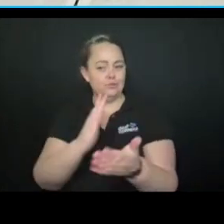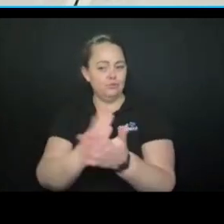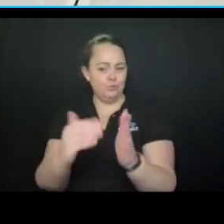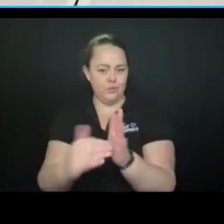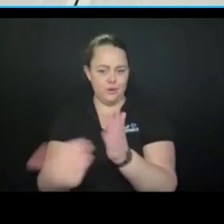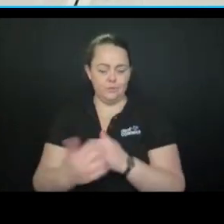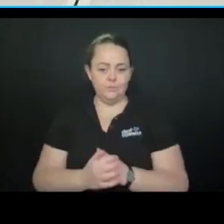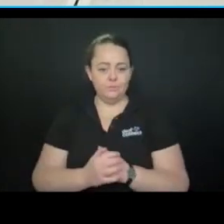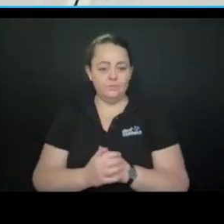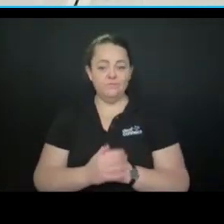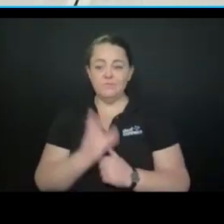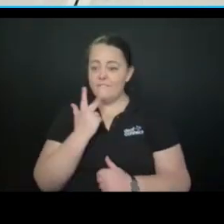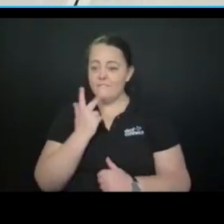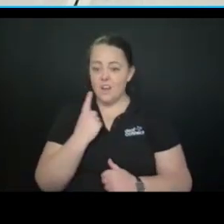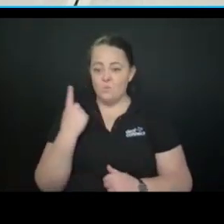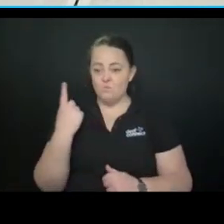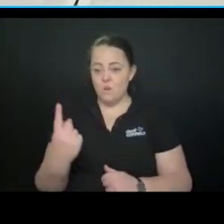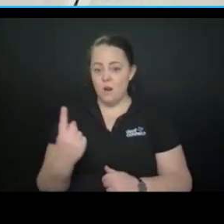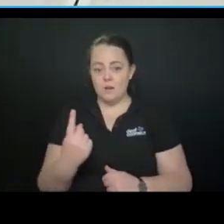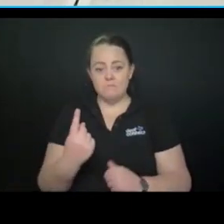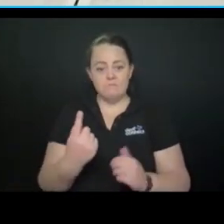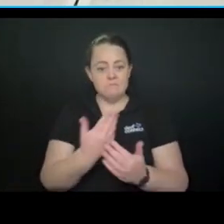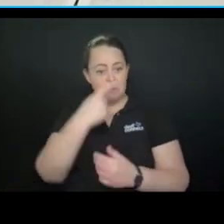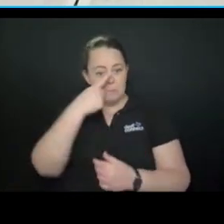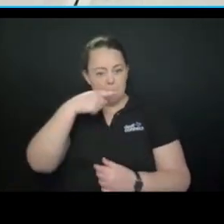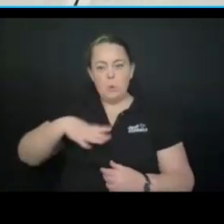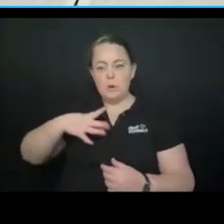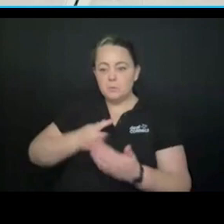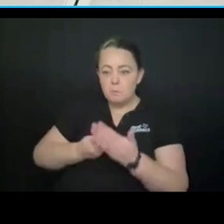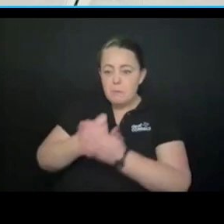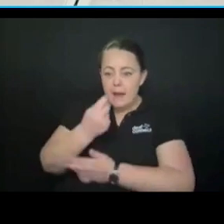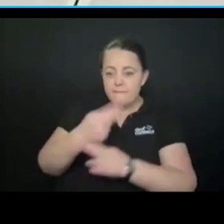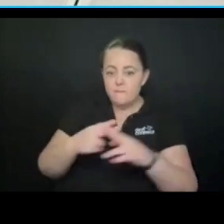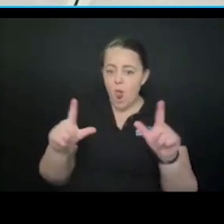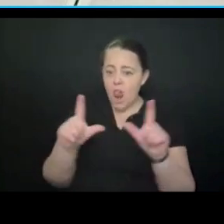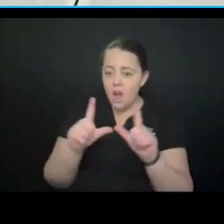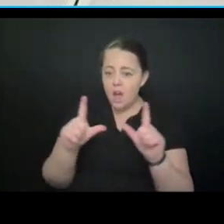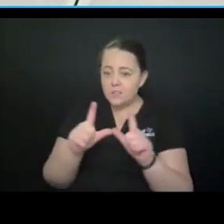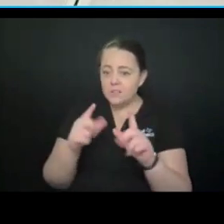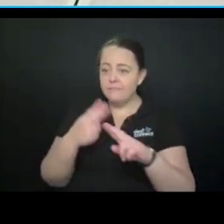need to pay licensing fees to use the new assessment tool. Emma?